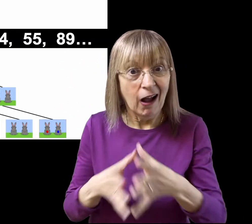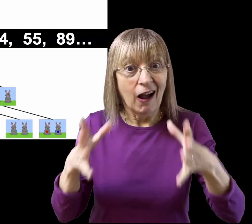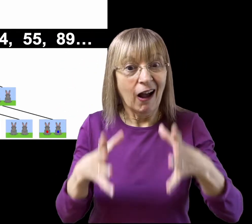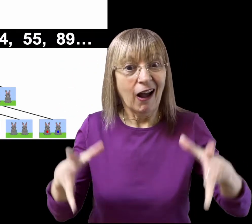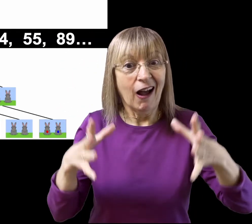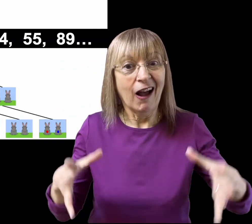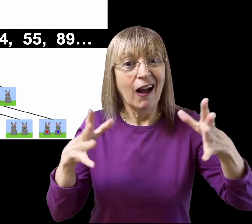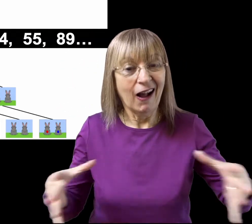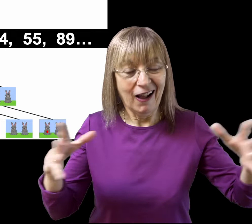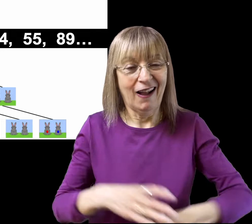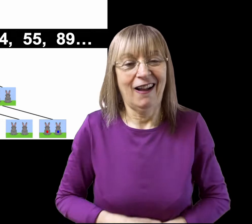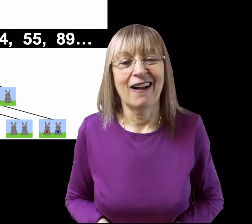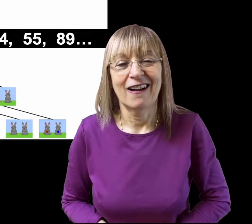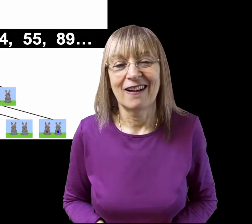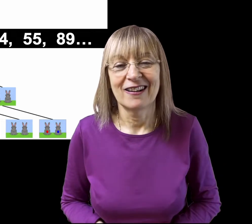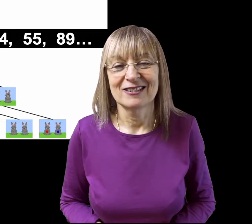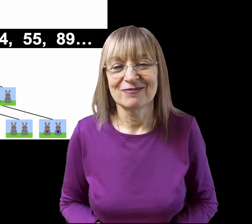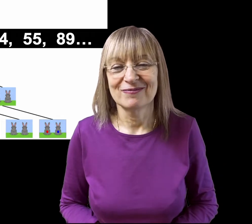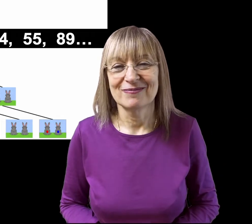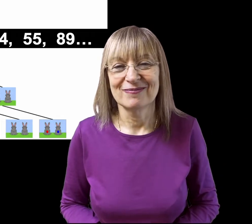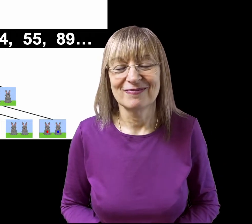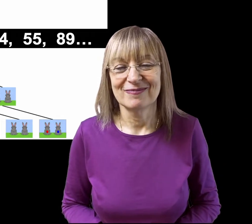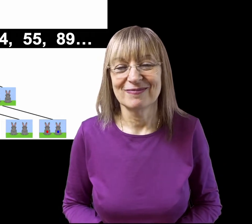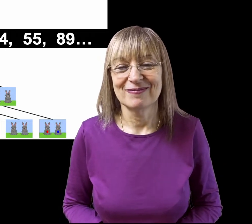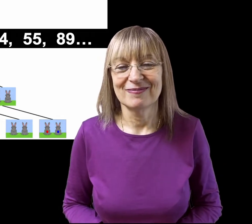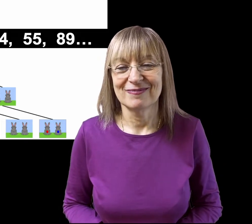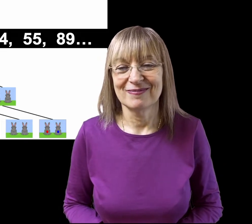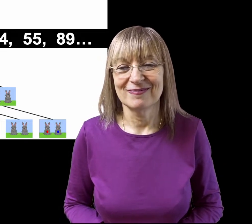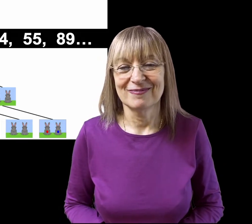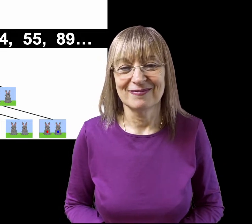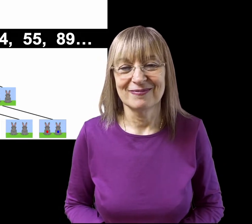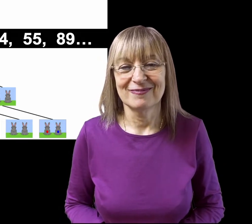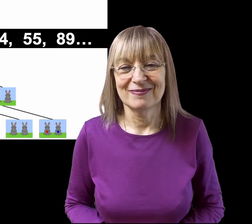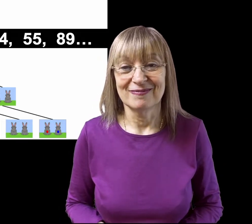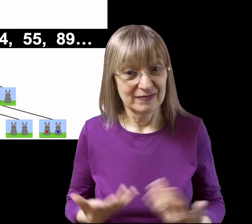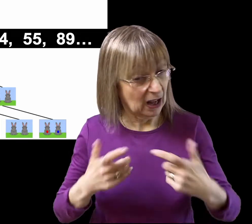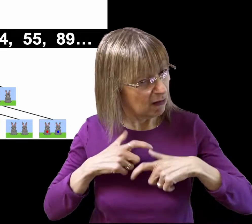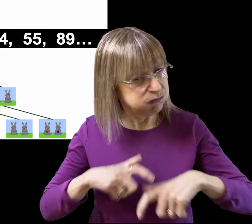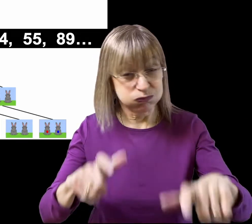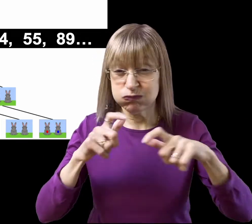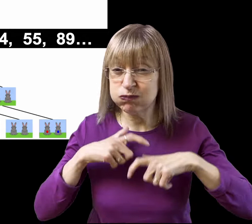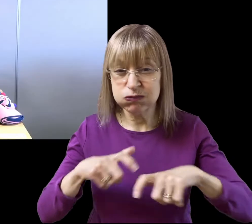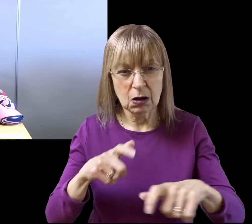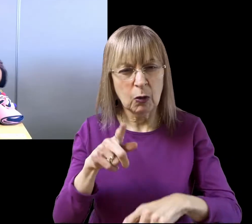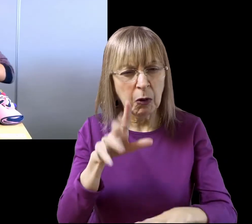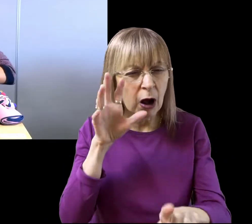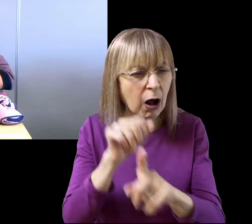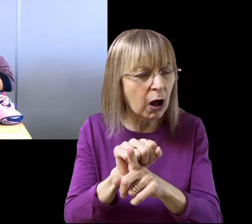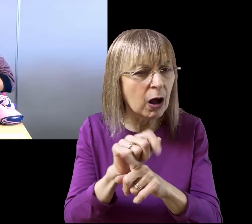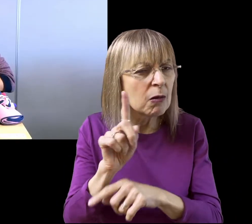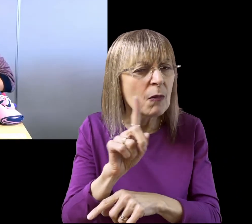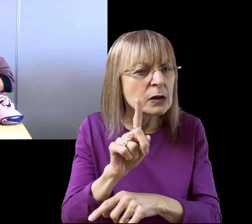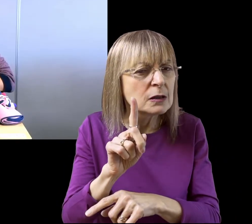13, 21, 34, 55, and it continues endlessly. Now, did